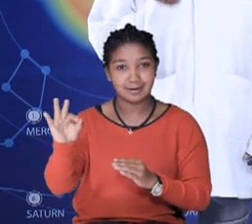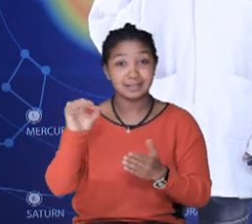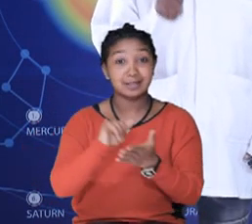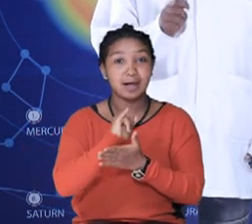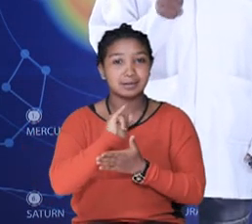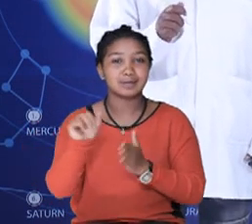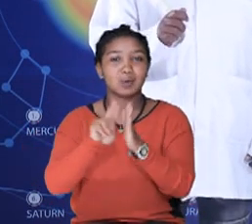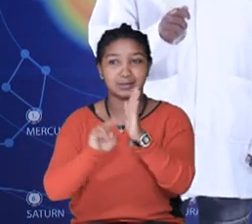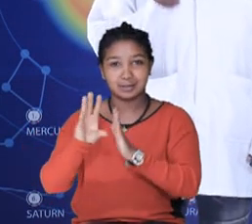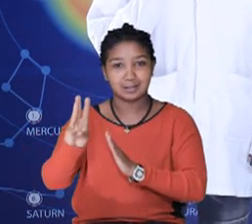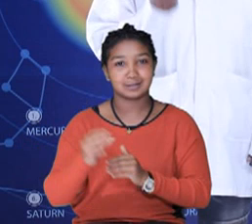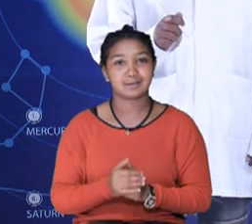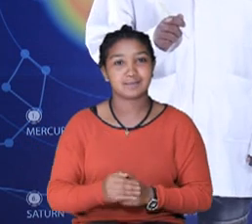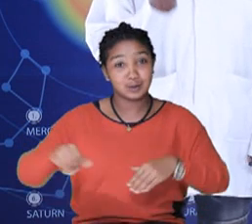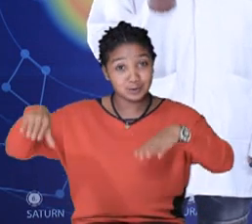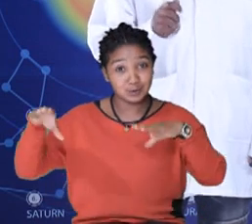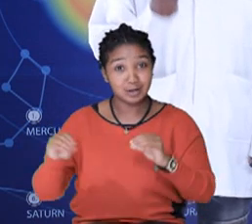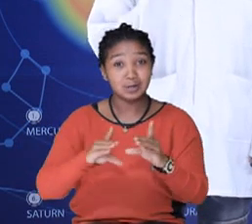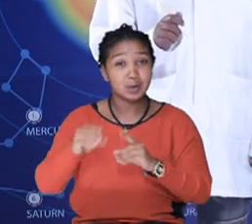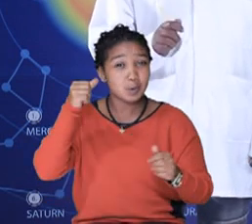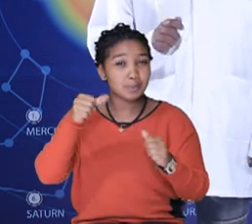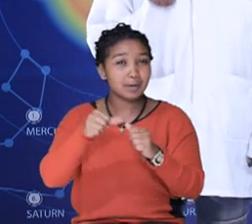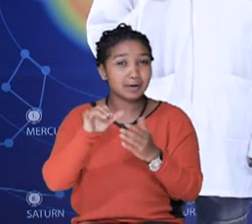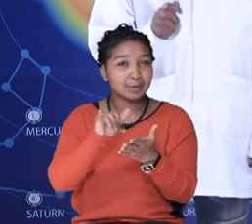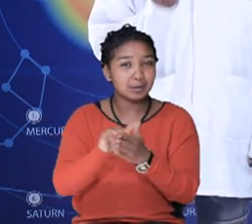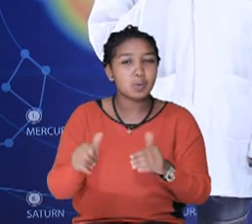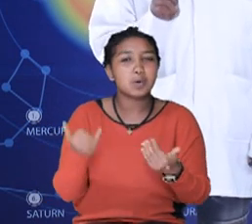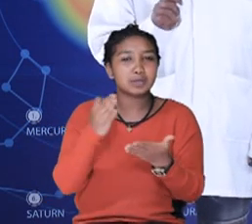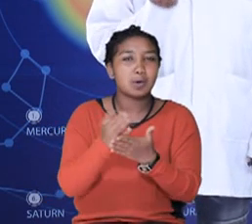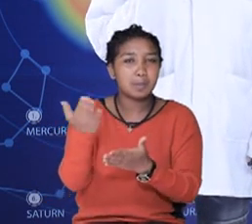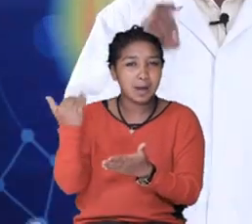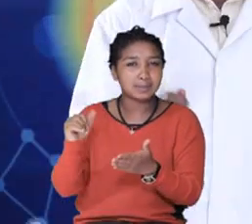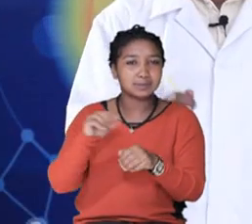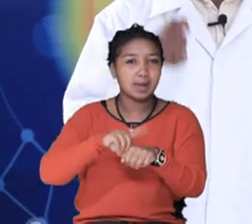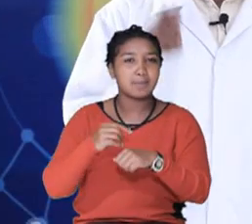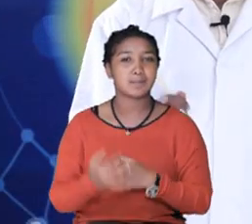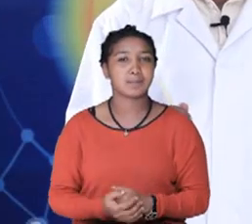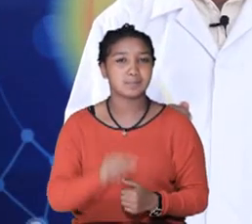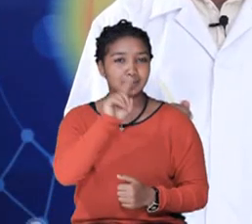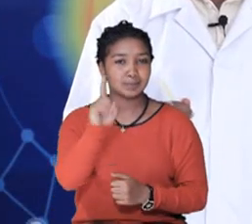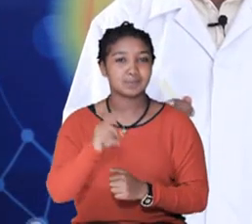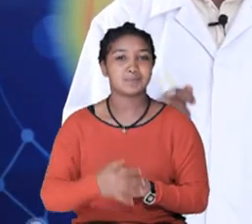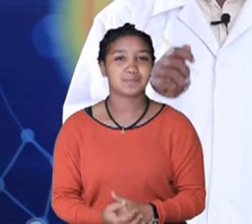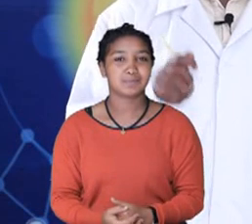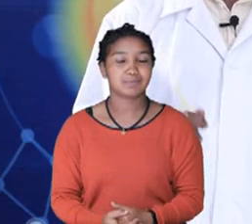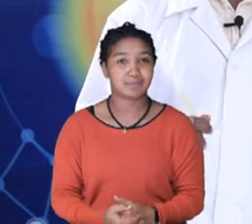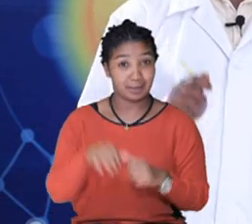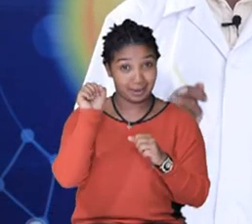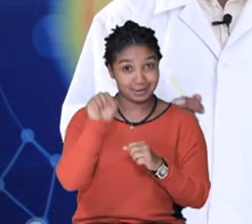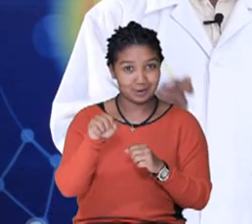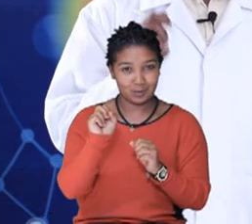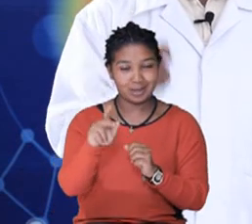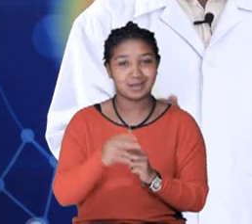that is unit 6. Student, do you remember that where we stop in last class?